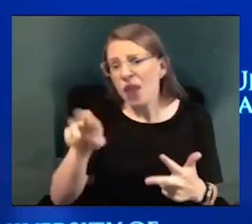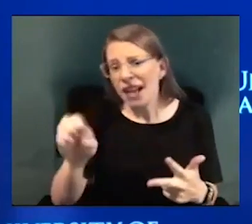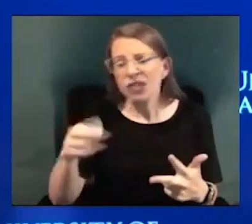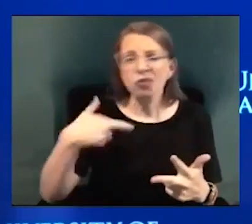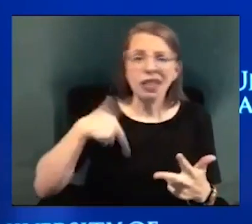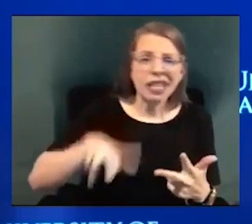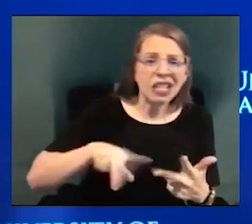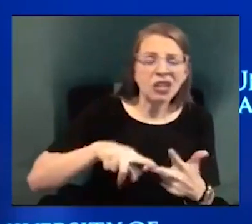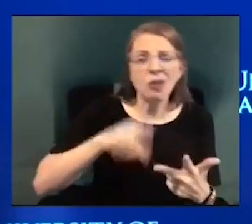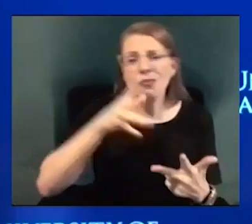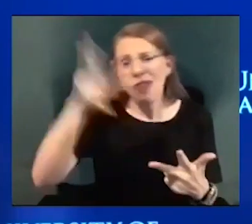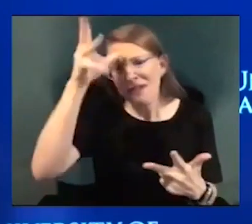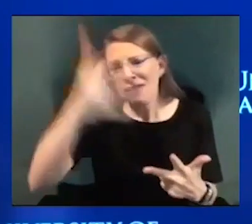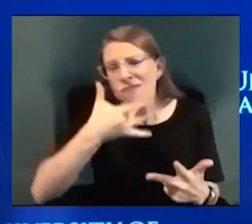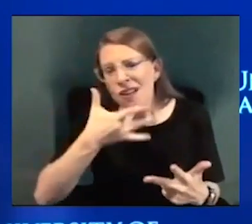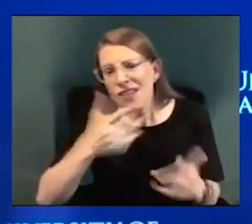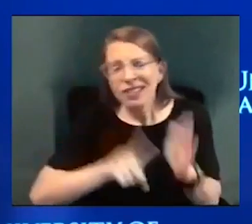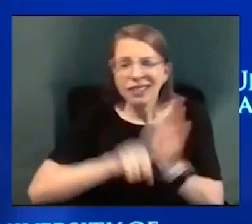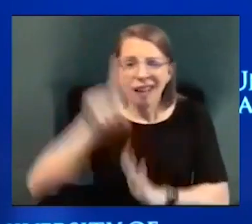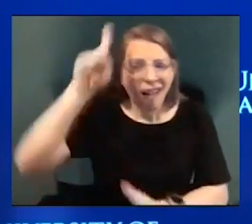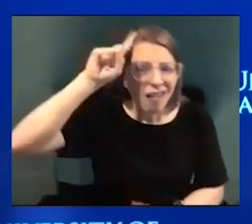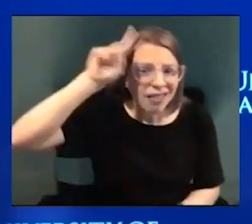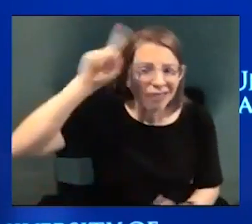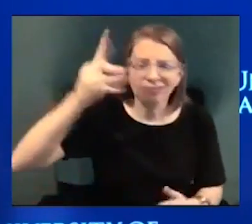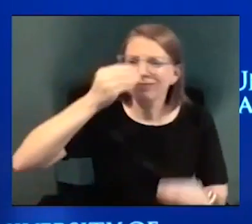tall you are. It doesn't care.